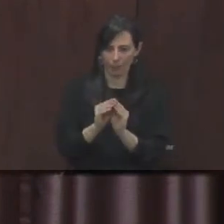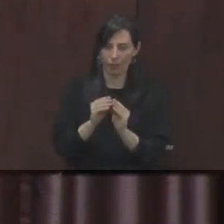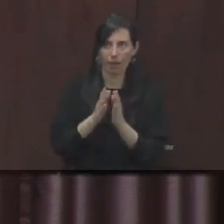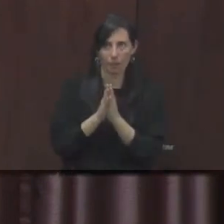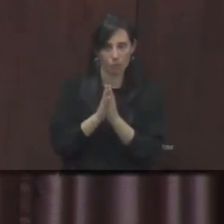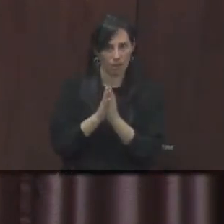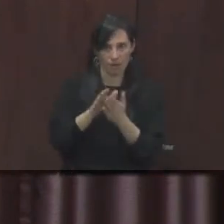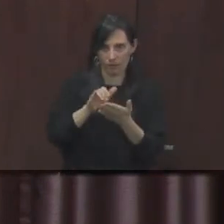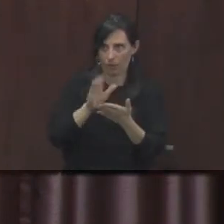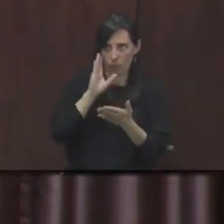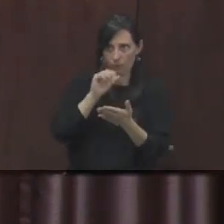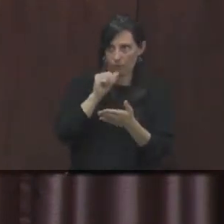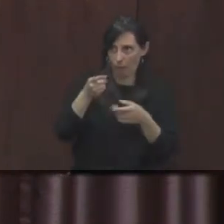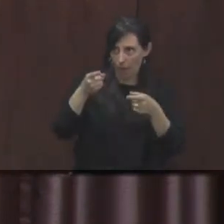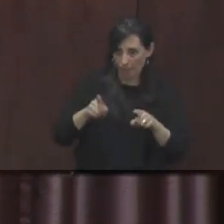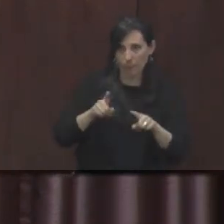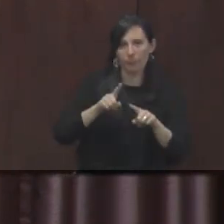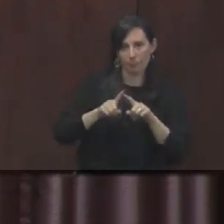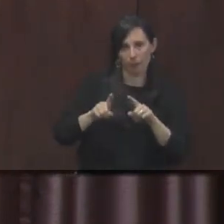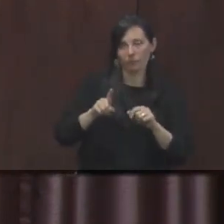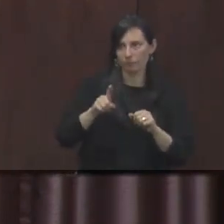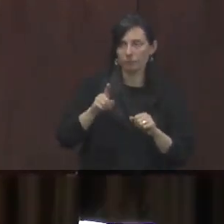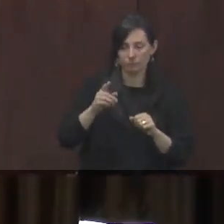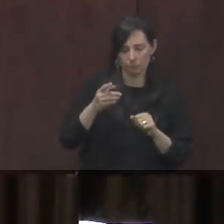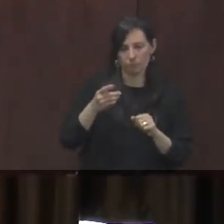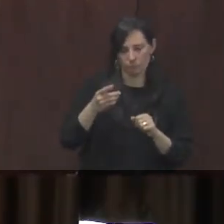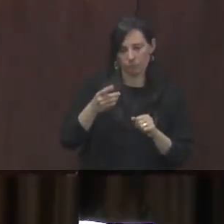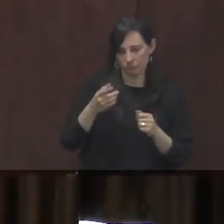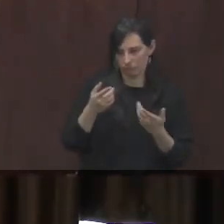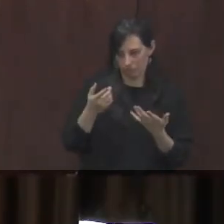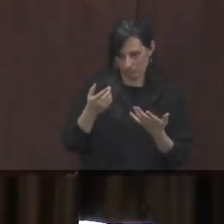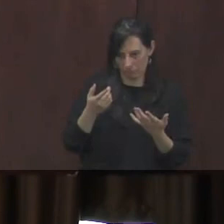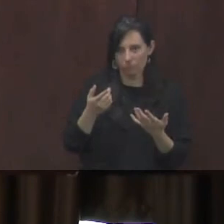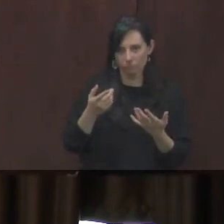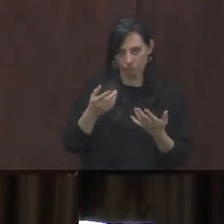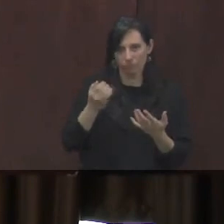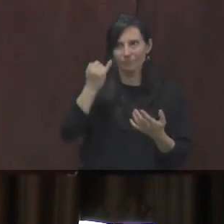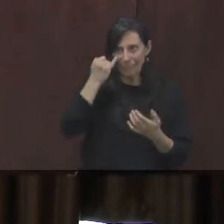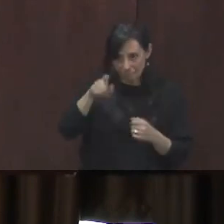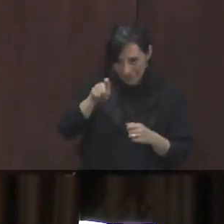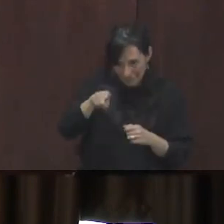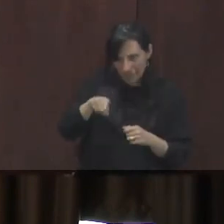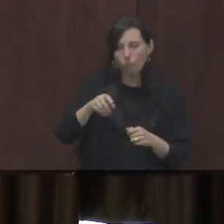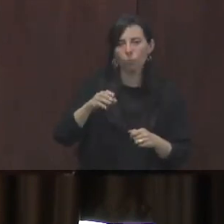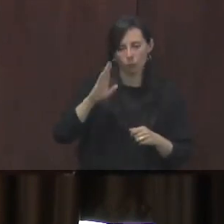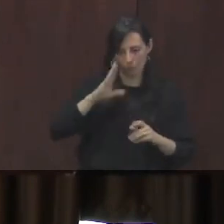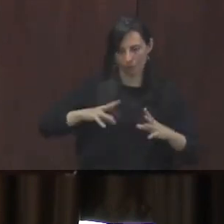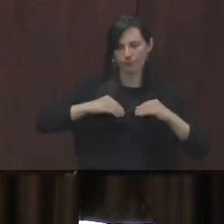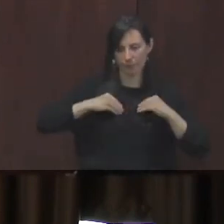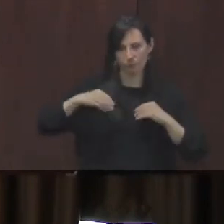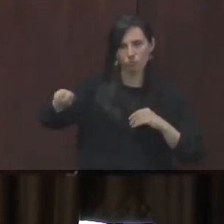patients from wherever we need to when the demand arises. Thank you. Yep.